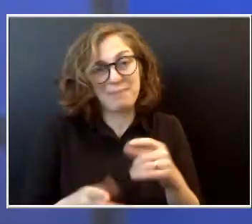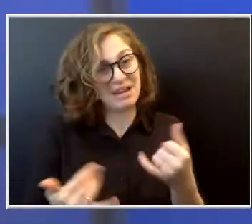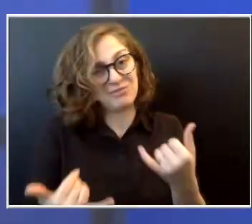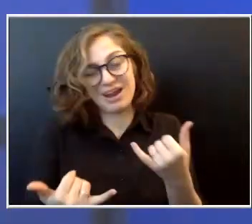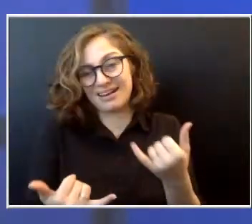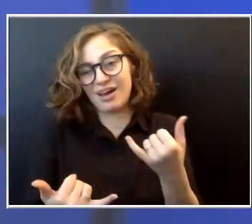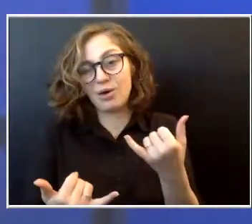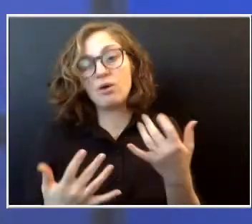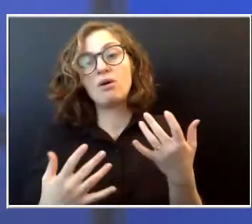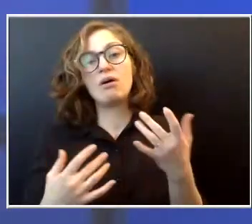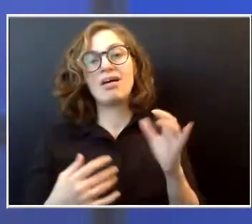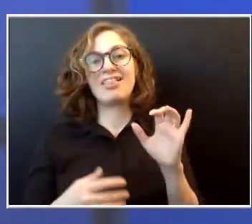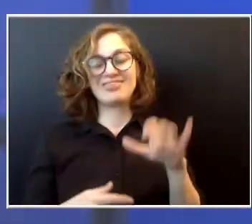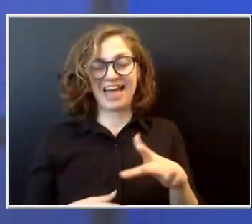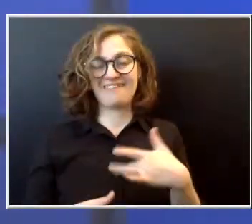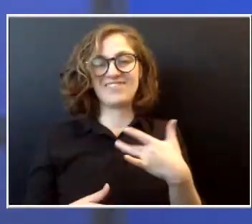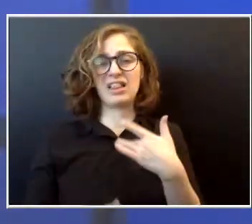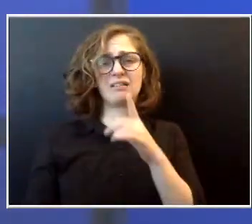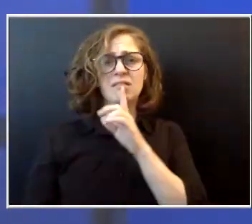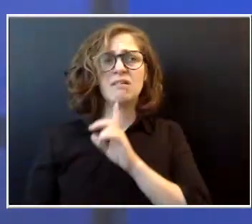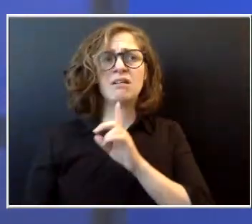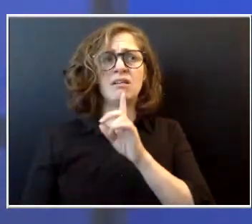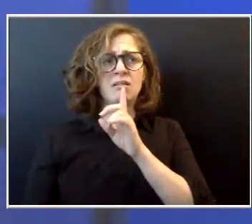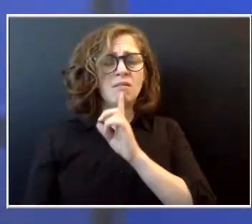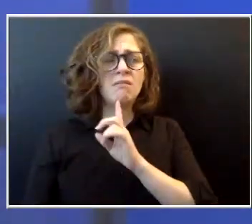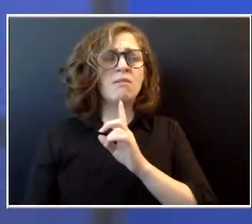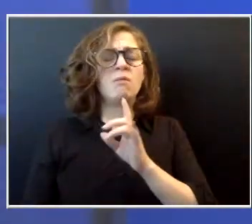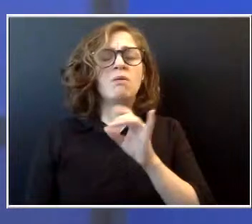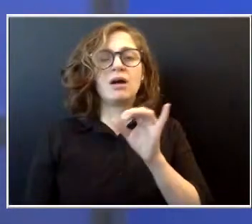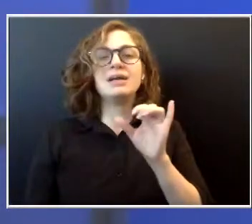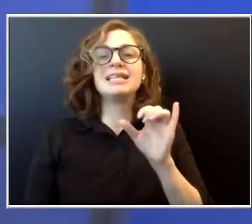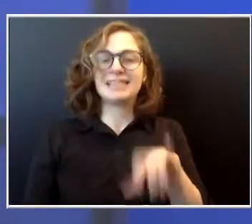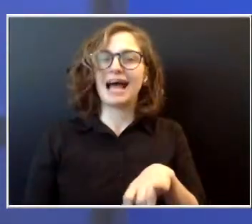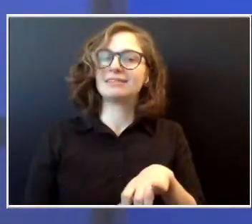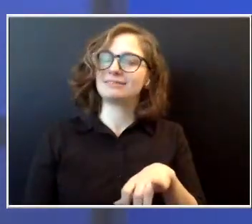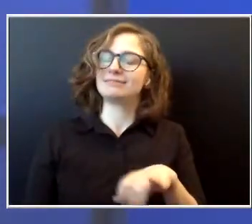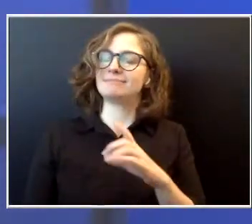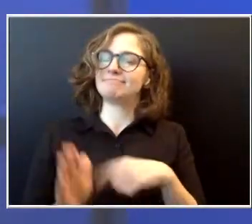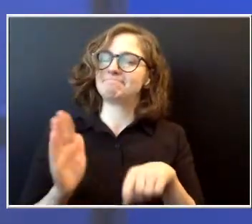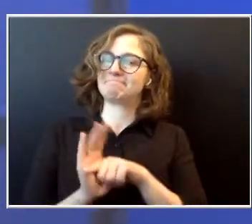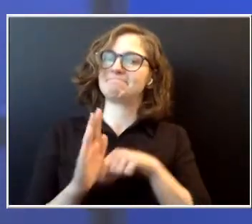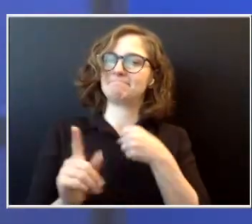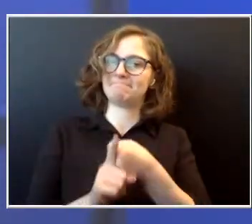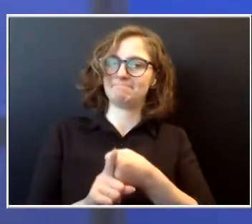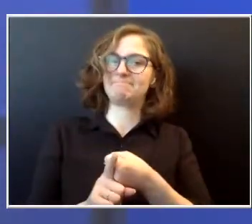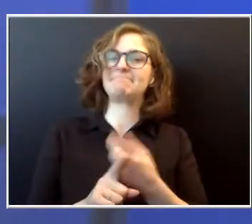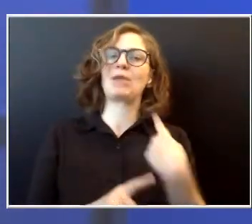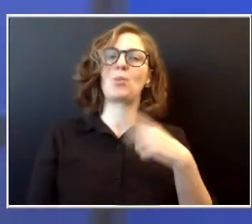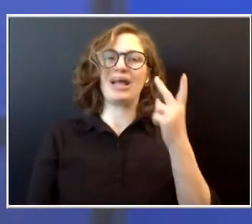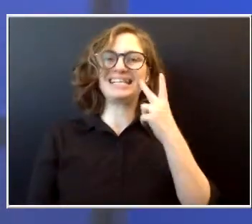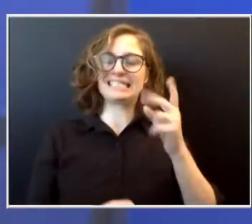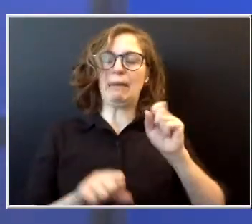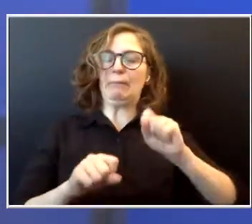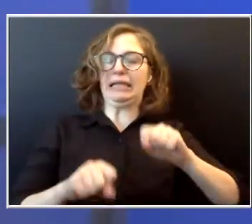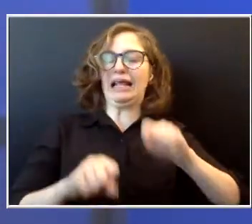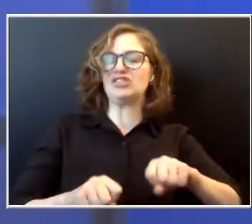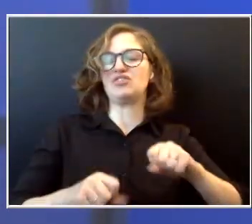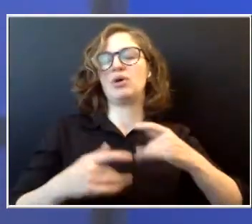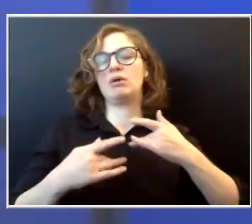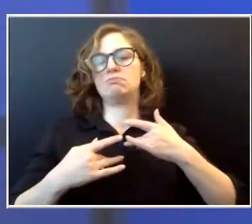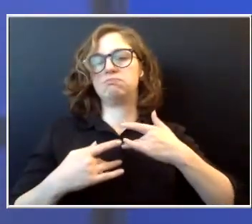that's the bad side of the coin, and that's where we do see potential for depressive symptom spikes,